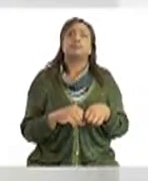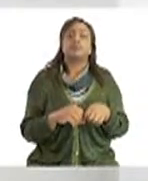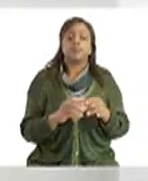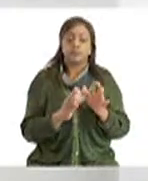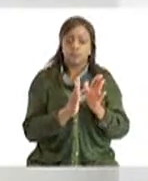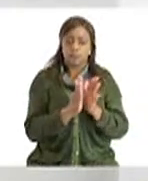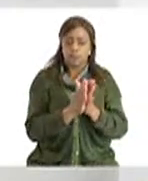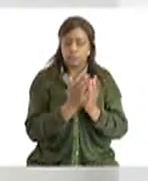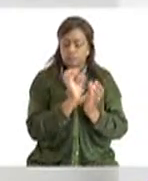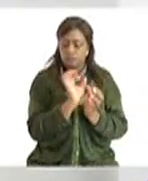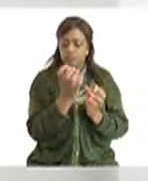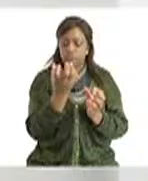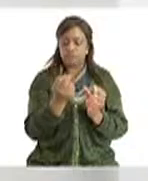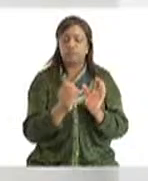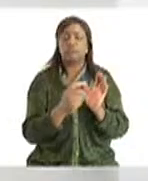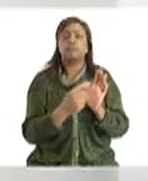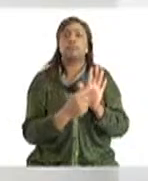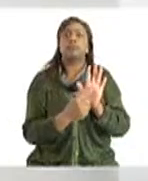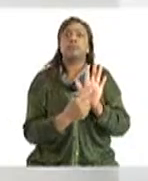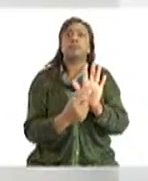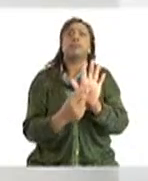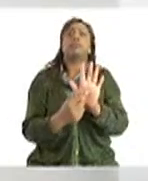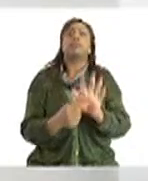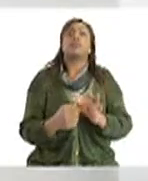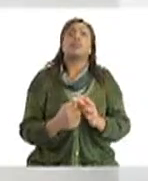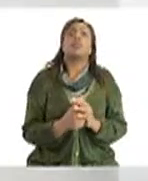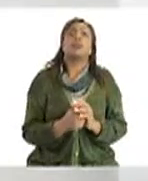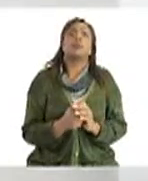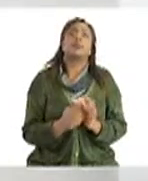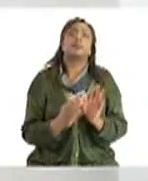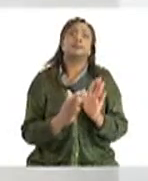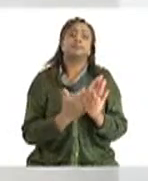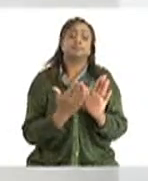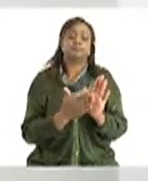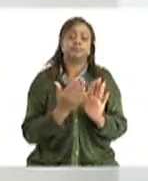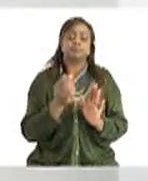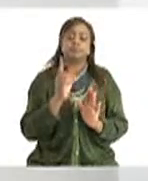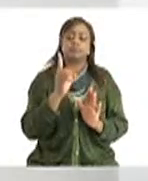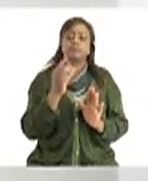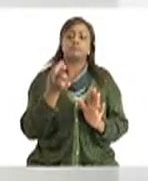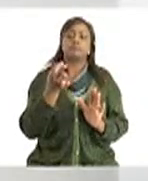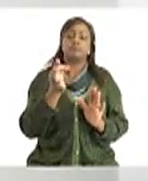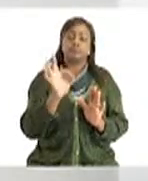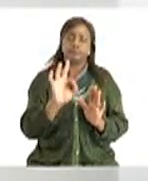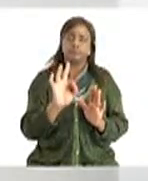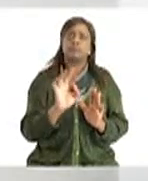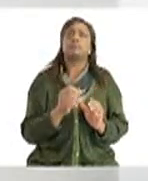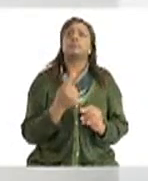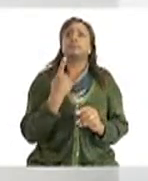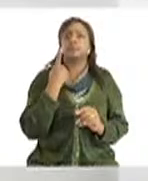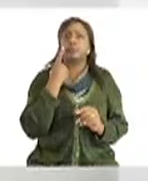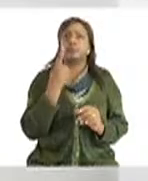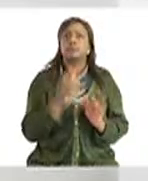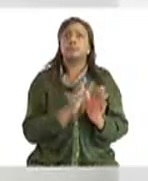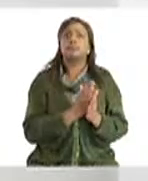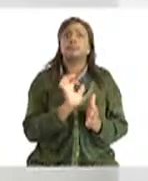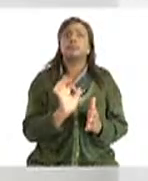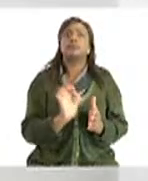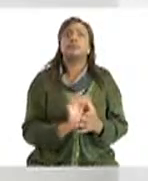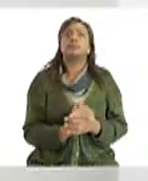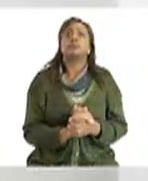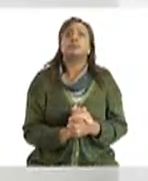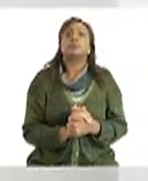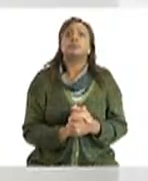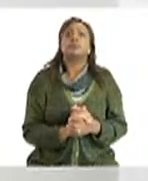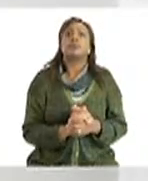to your book on page 19 and you will be able to see the structures there. Okay, the next